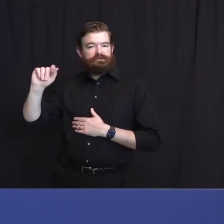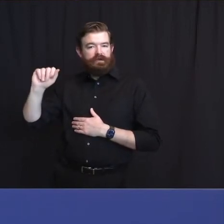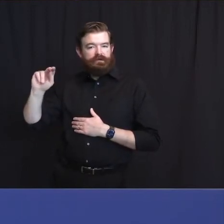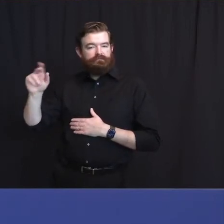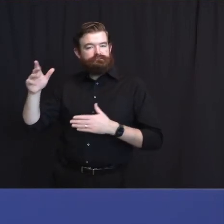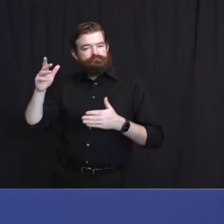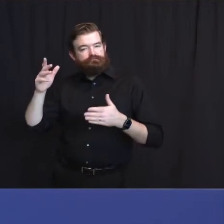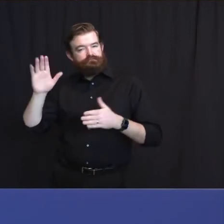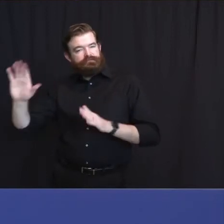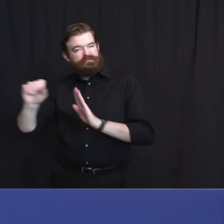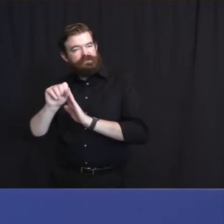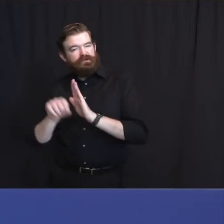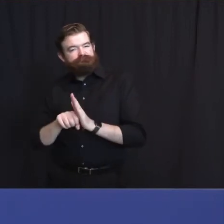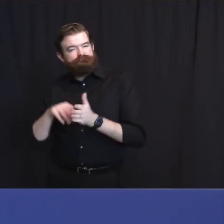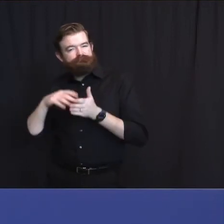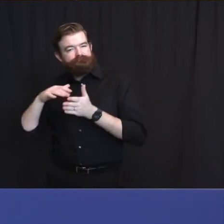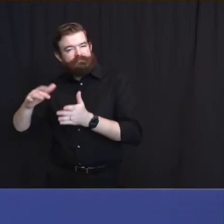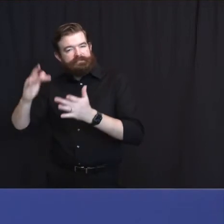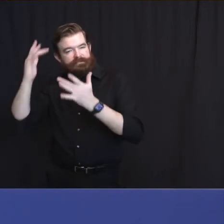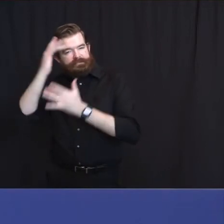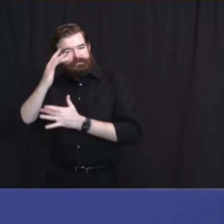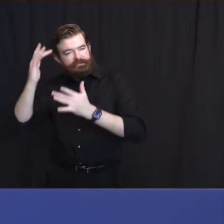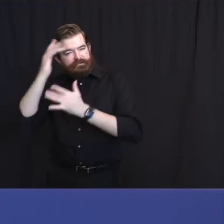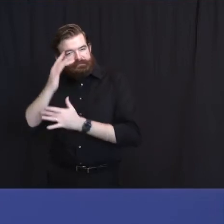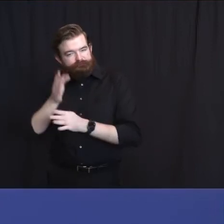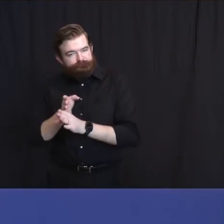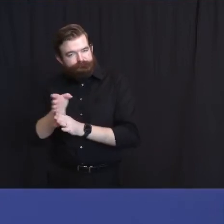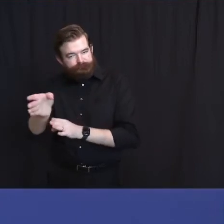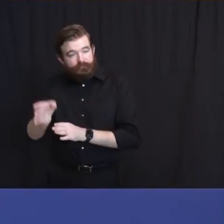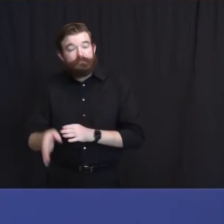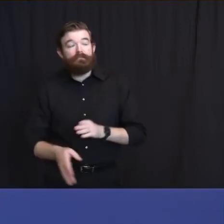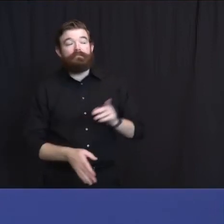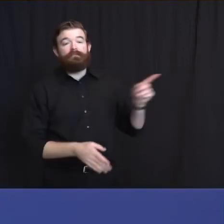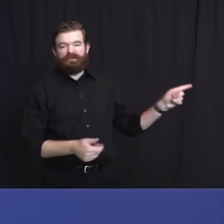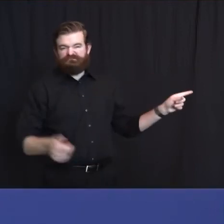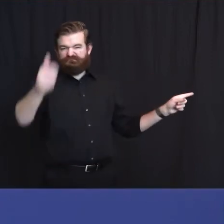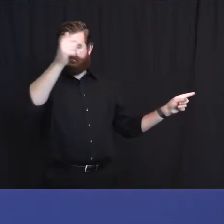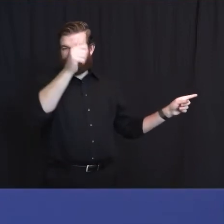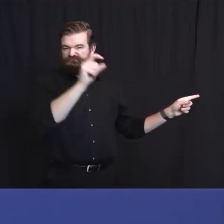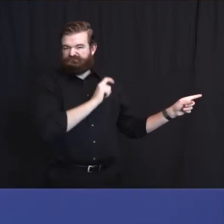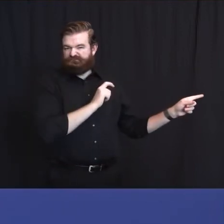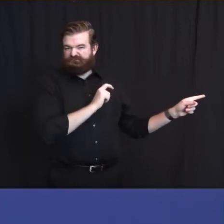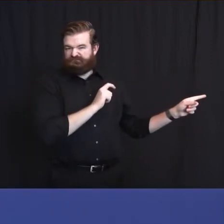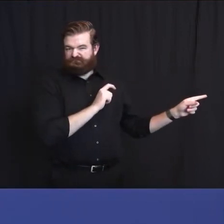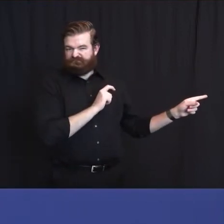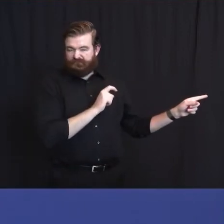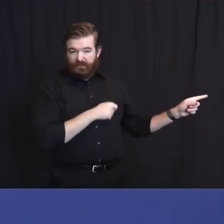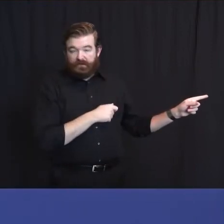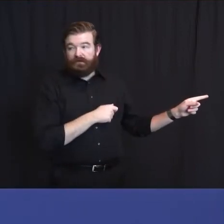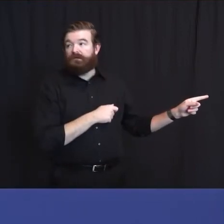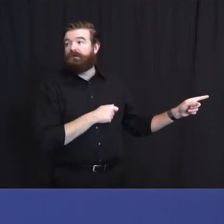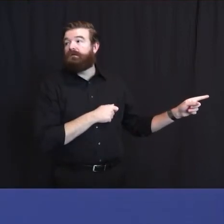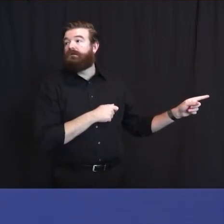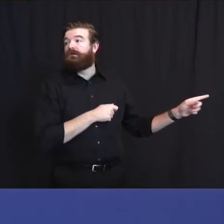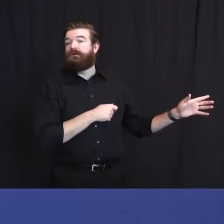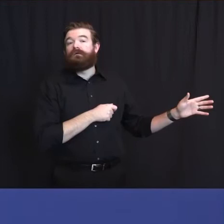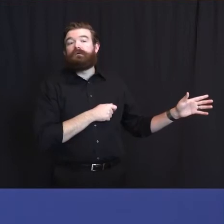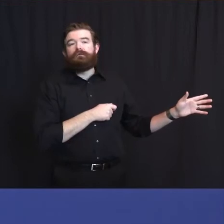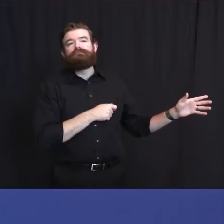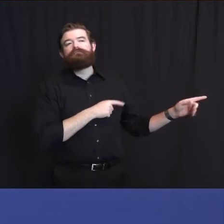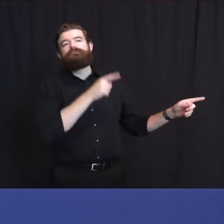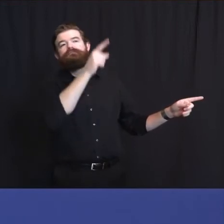the Superintendent of the State Police, Colonel Pat Callahan. We have Jared Maples in the House, the Director of the Office of Homeland Security and Preparedness, Chief